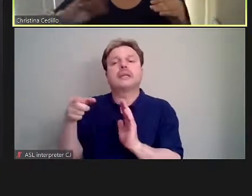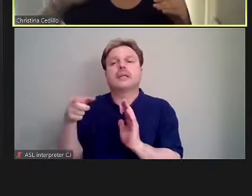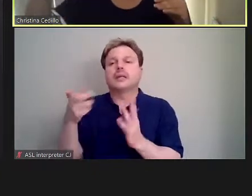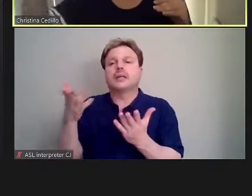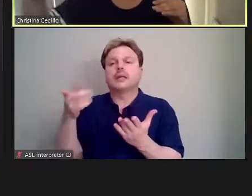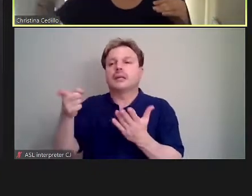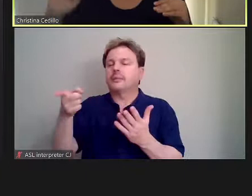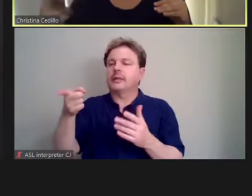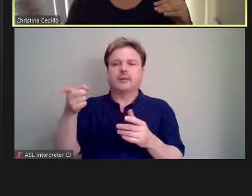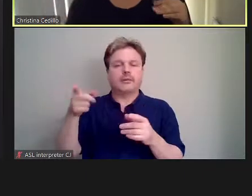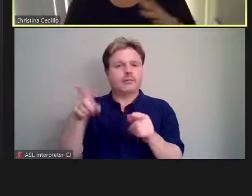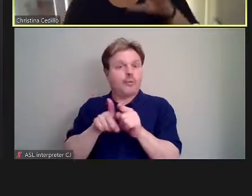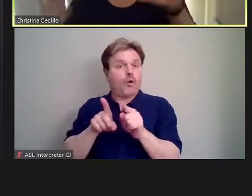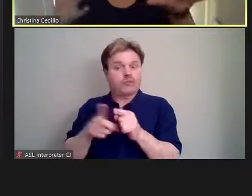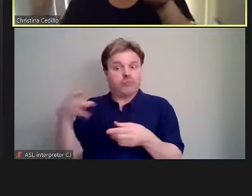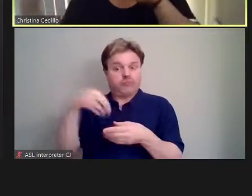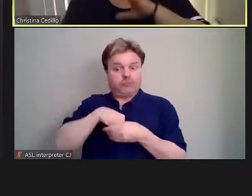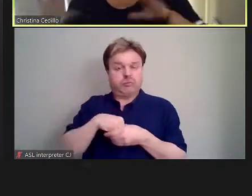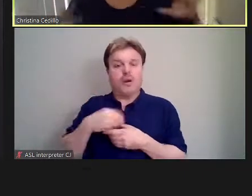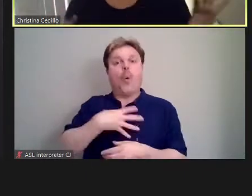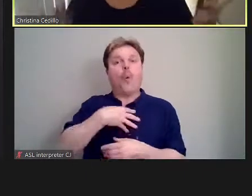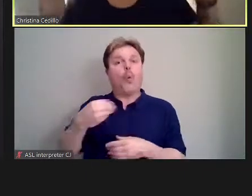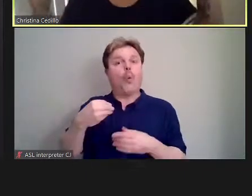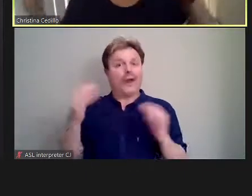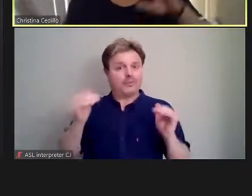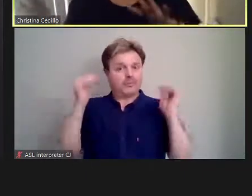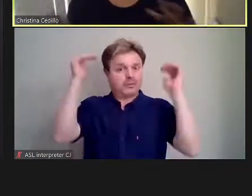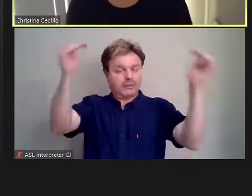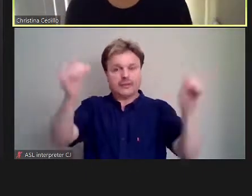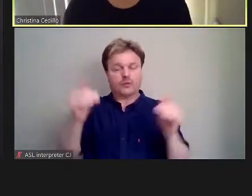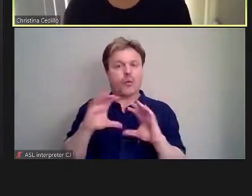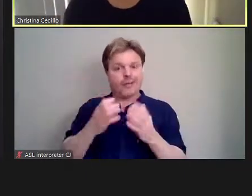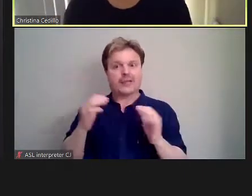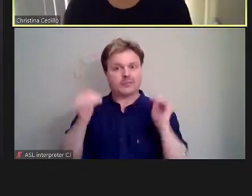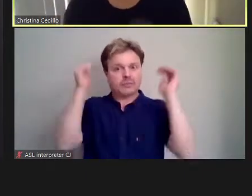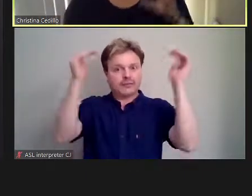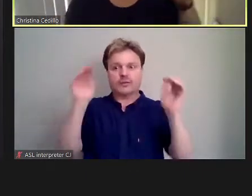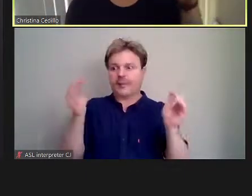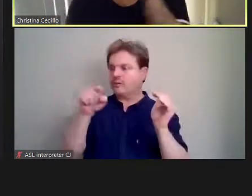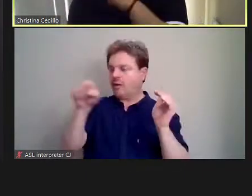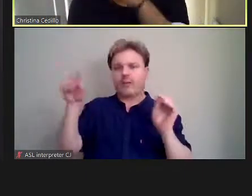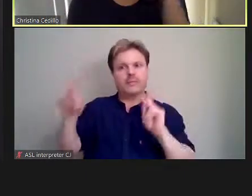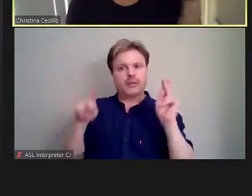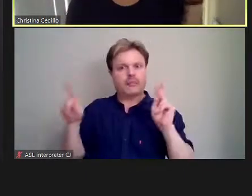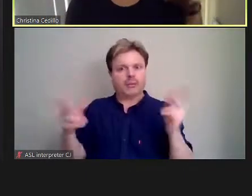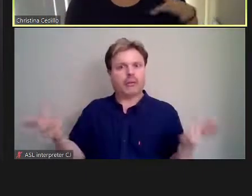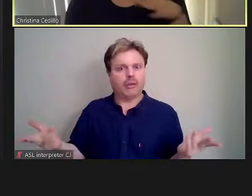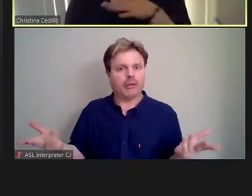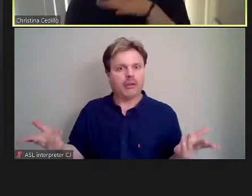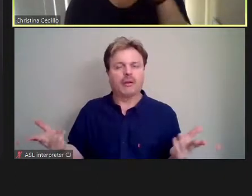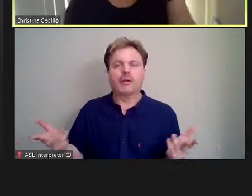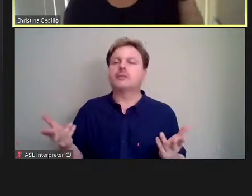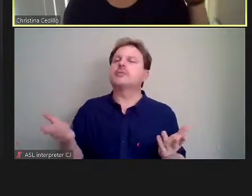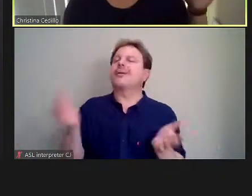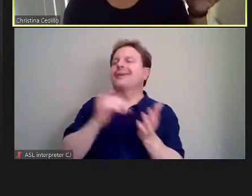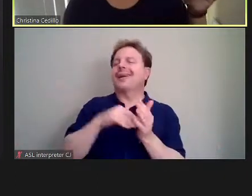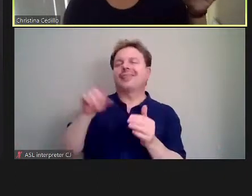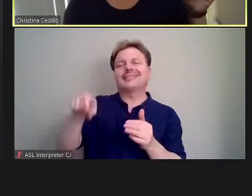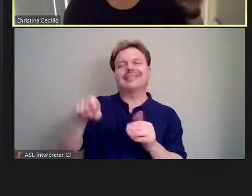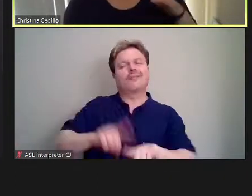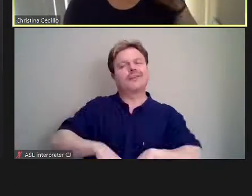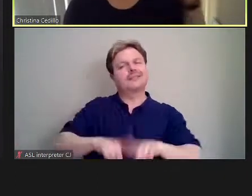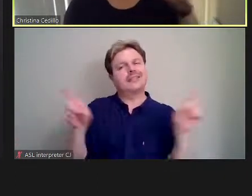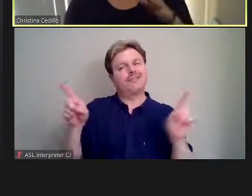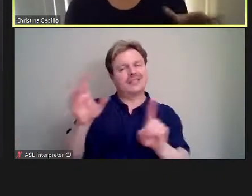white privilege or class privilege compared to other people. And so again, the needs are going to be very